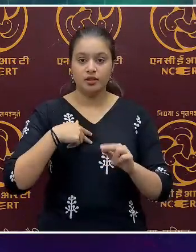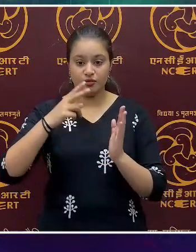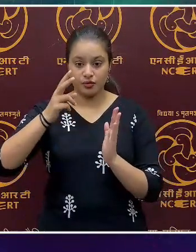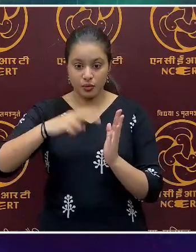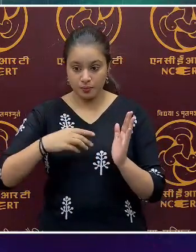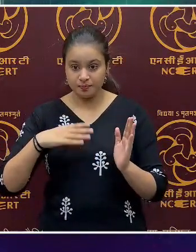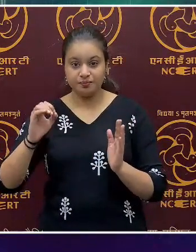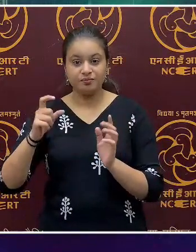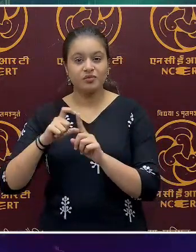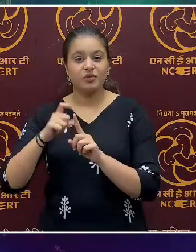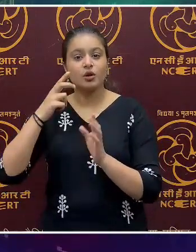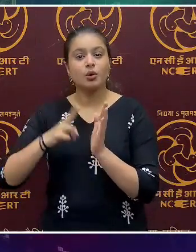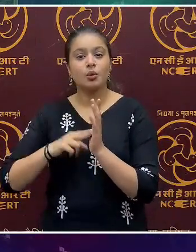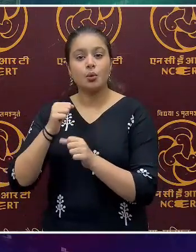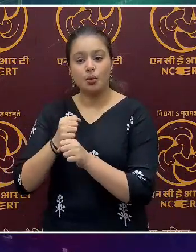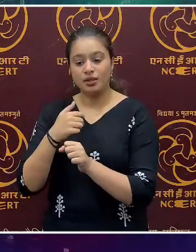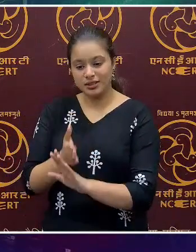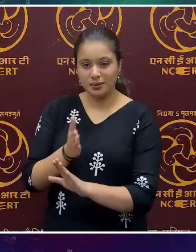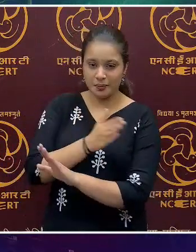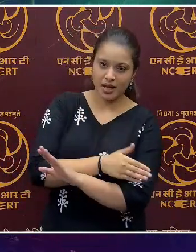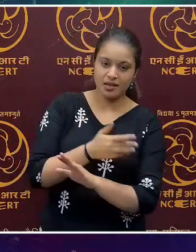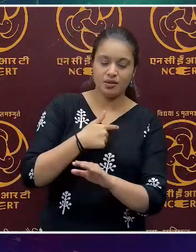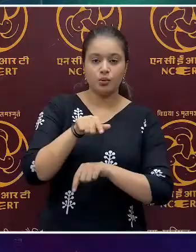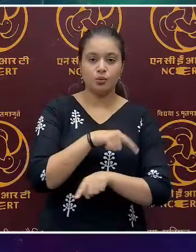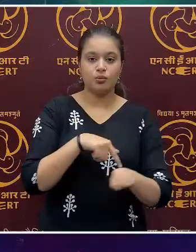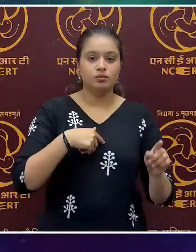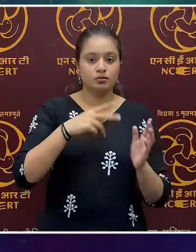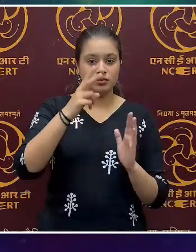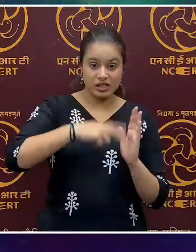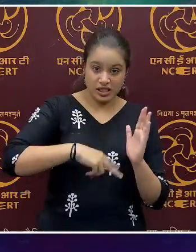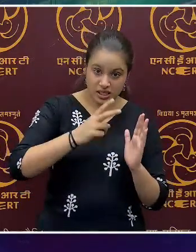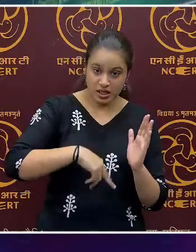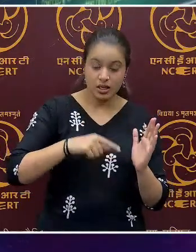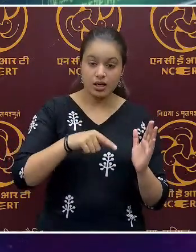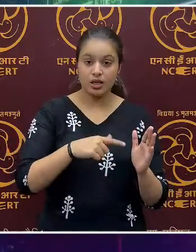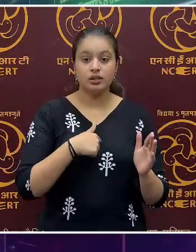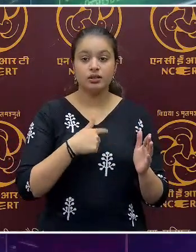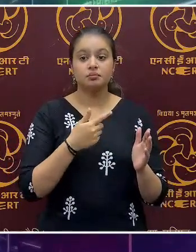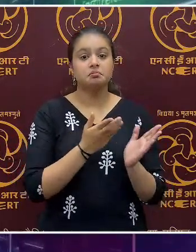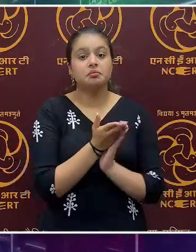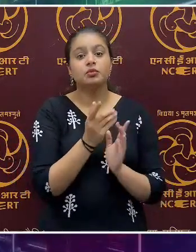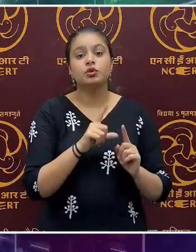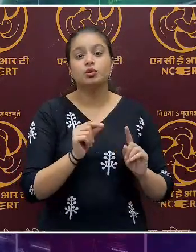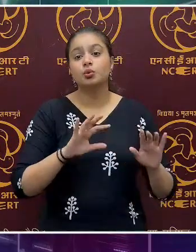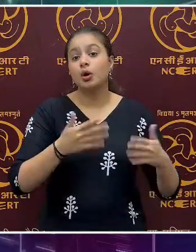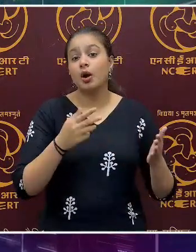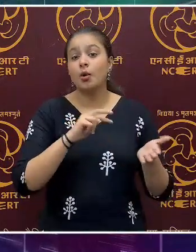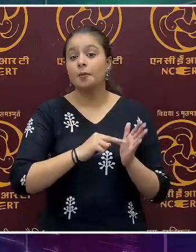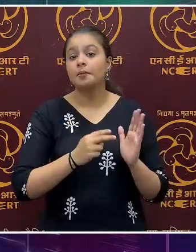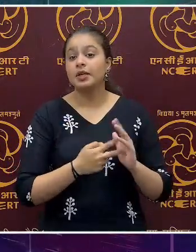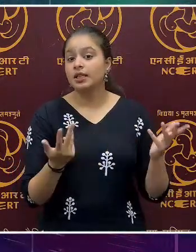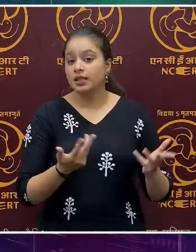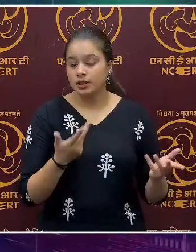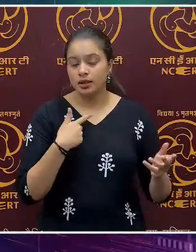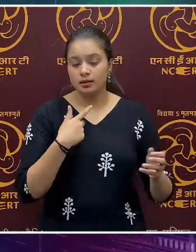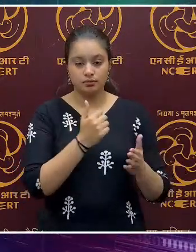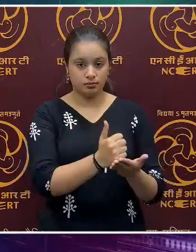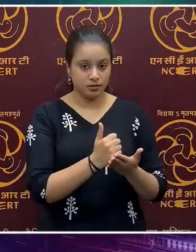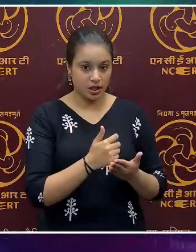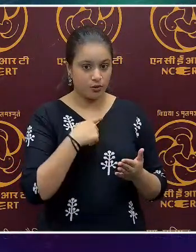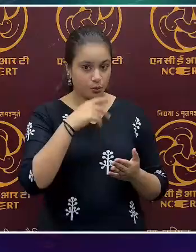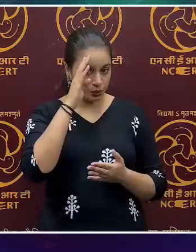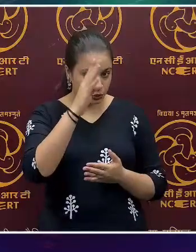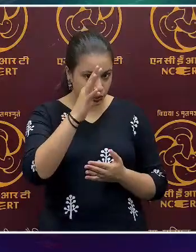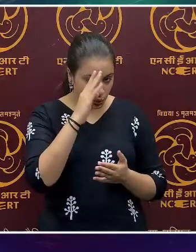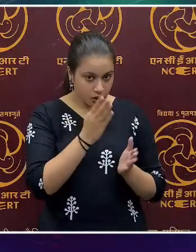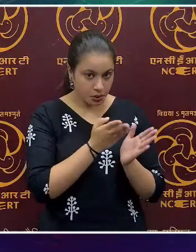coding section part, like he will know the algorithm for the bubble sort, like what is bubble sort. So by the help of this theory, you can